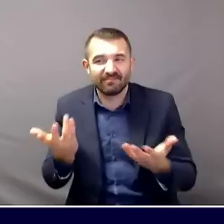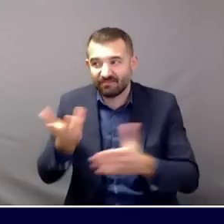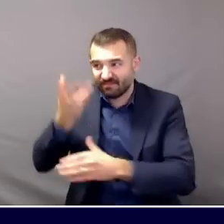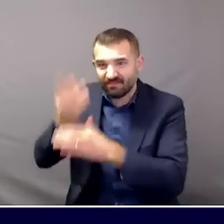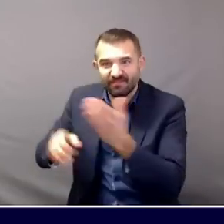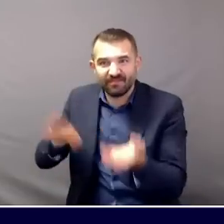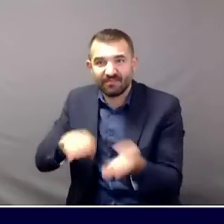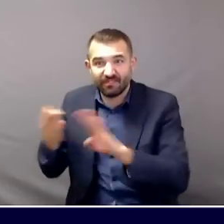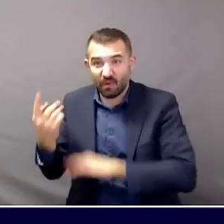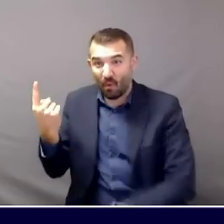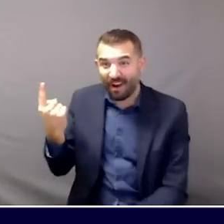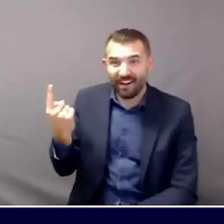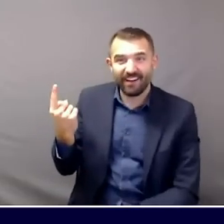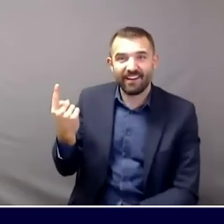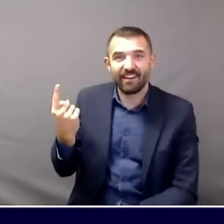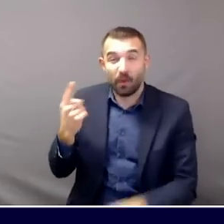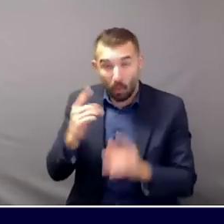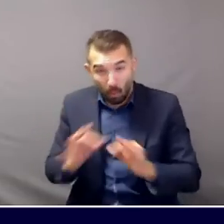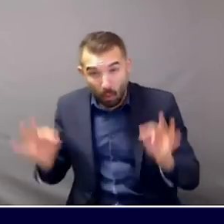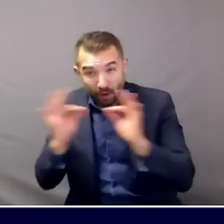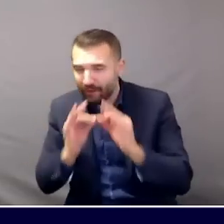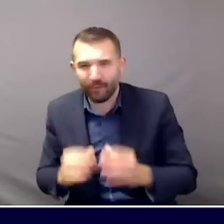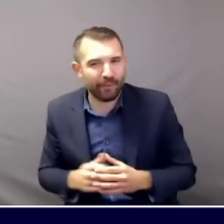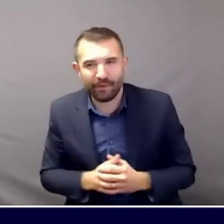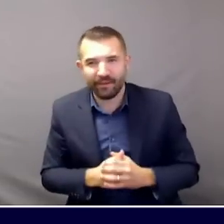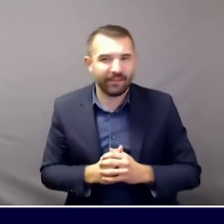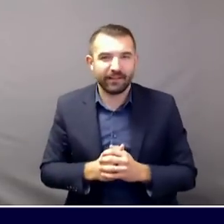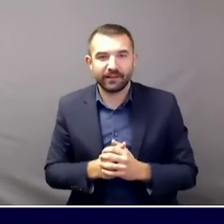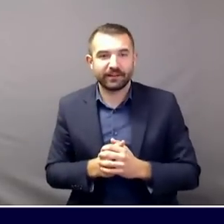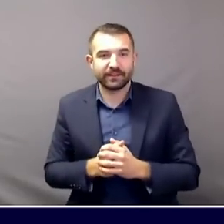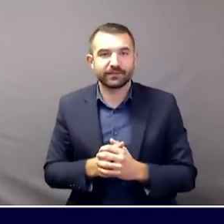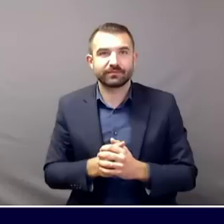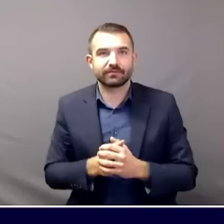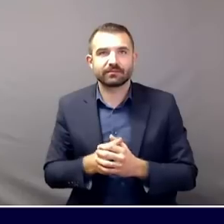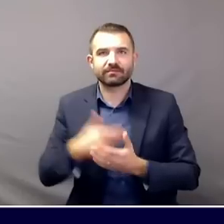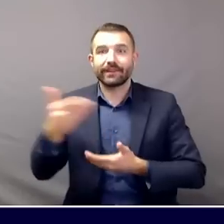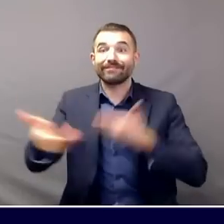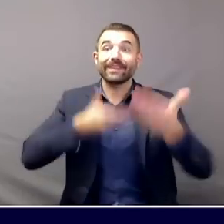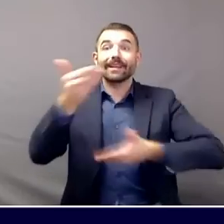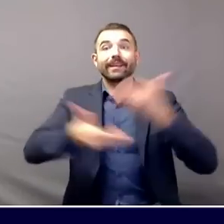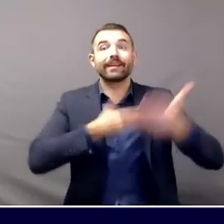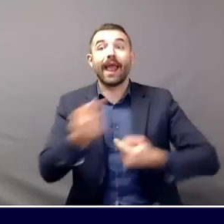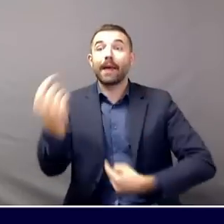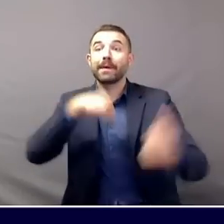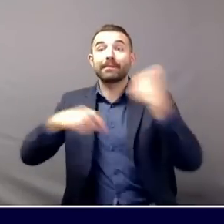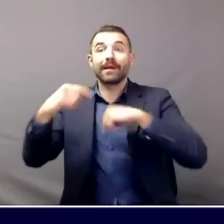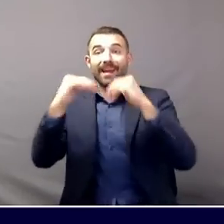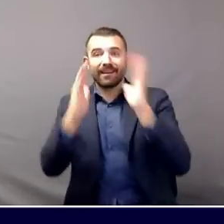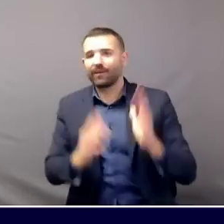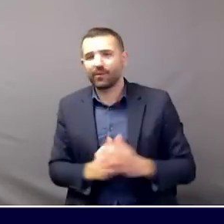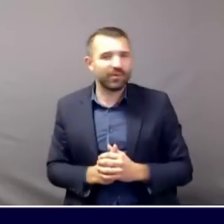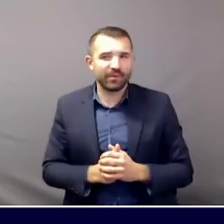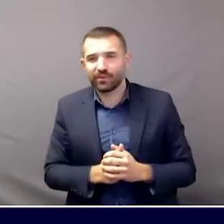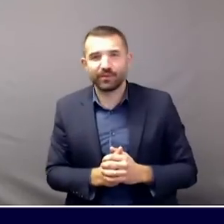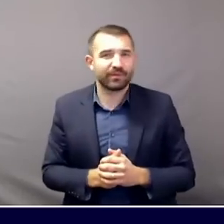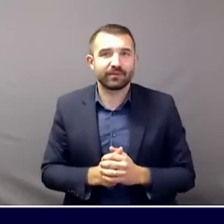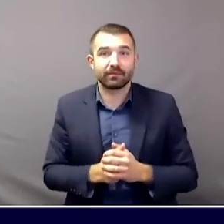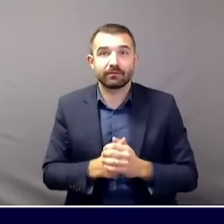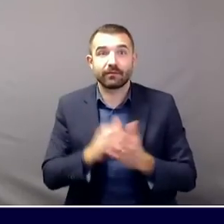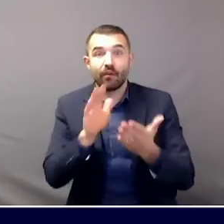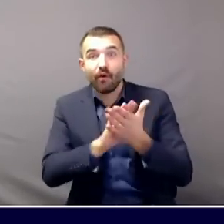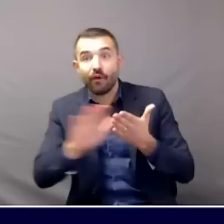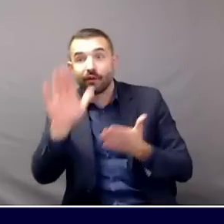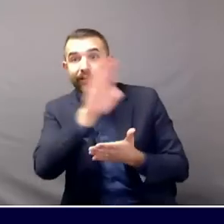hold or invite people to a gathering. When your college kid home from school says, I want to have friends over, I want to see my high